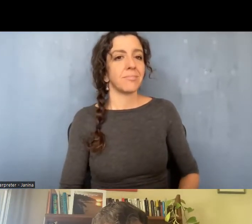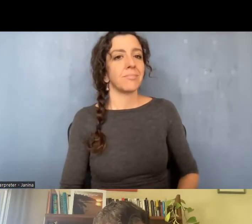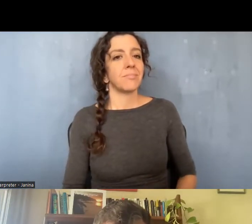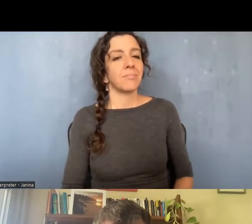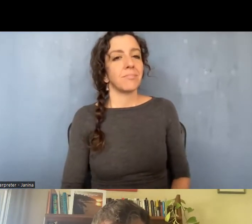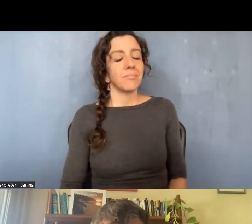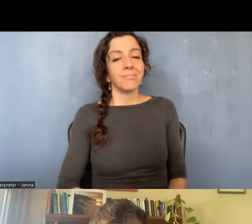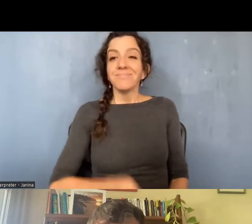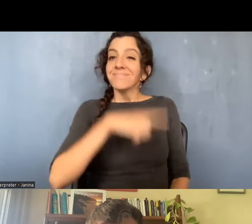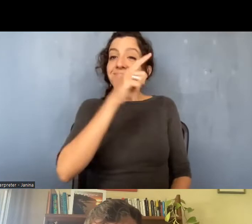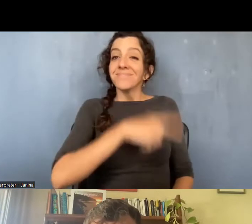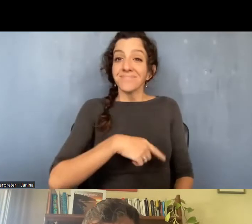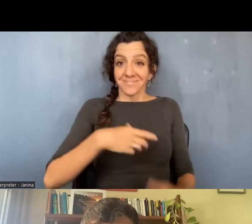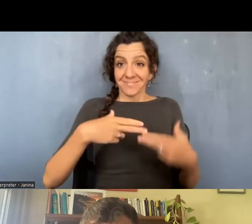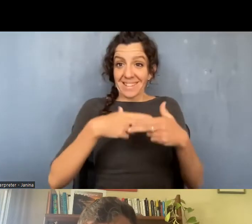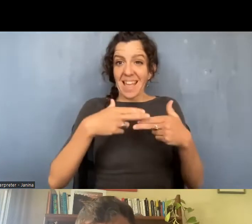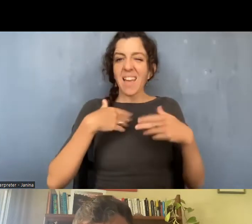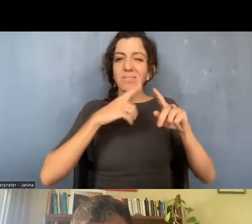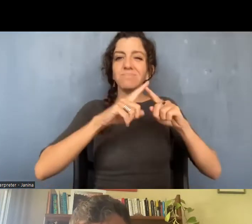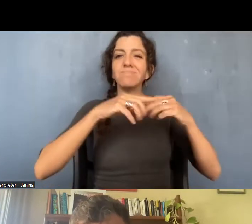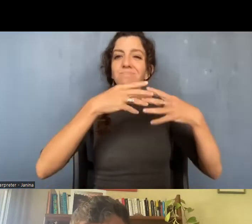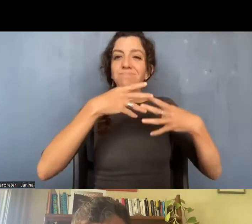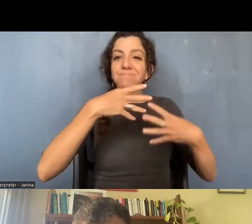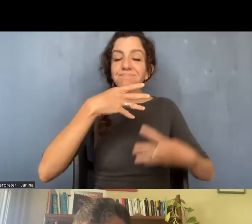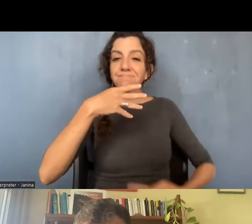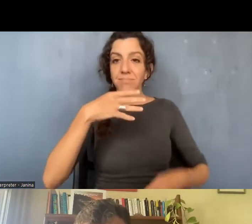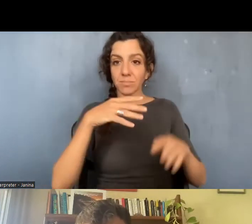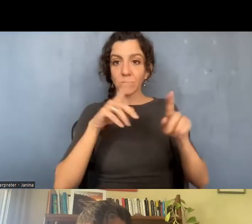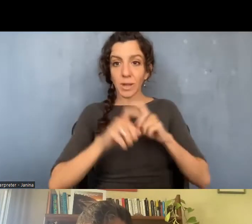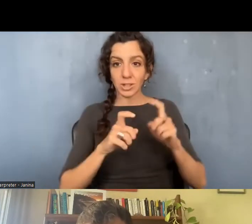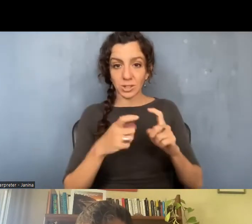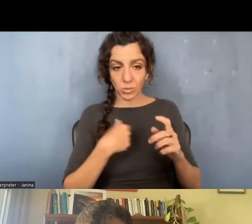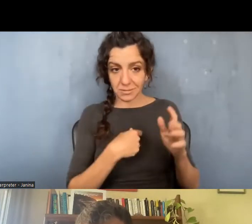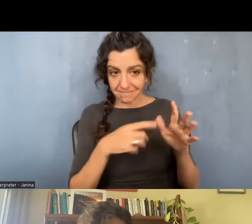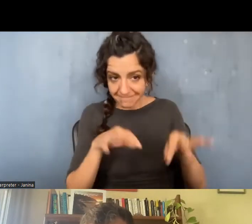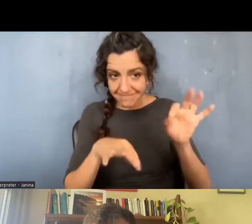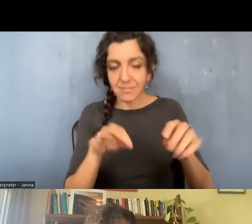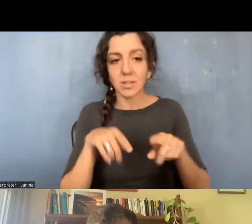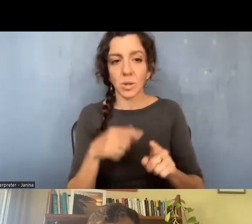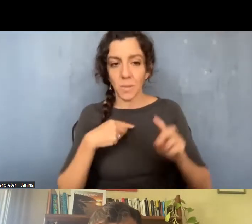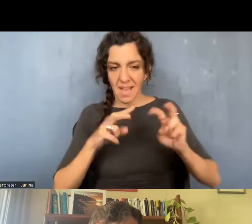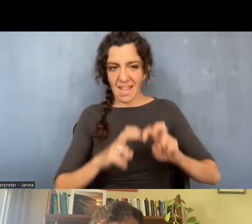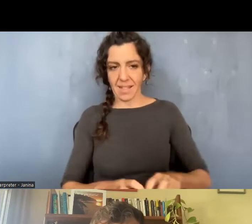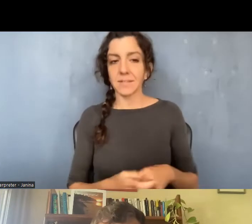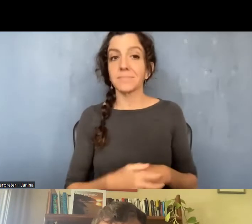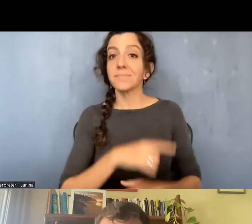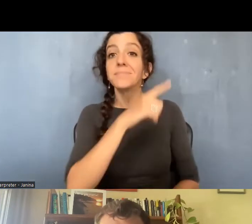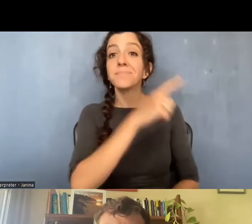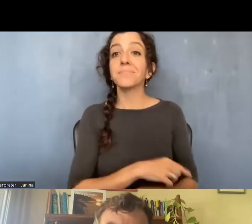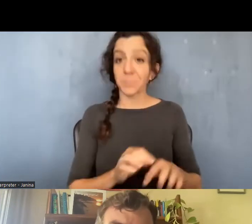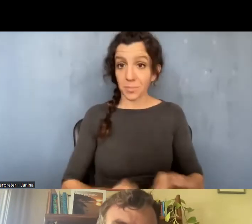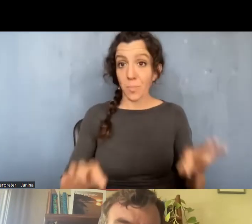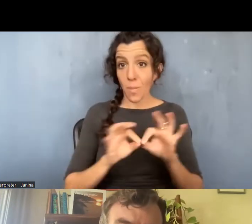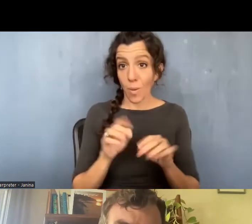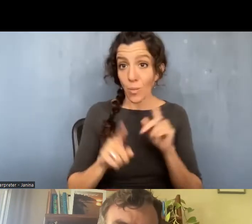So this is a list of key questions that emerged as we analyzed the data. While these questions are important,